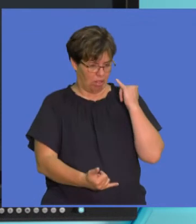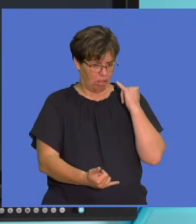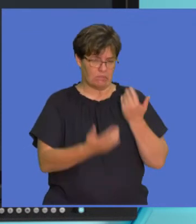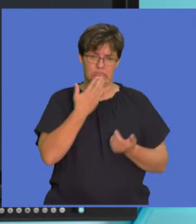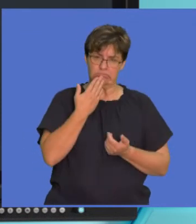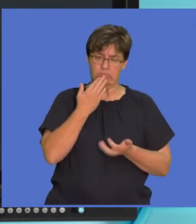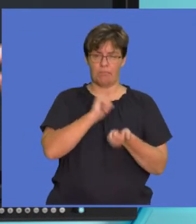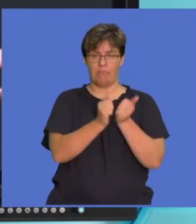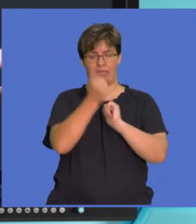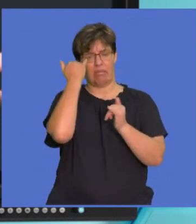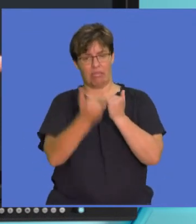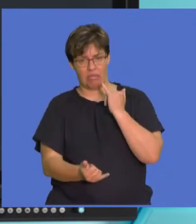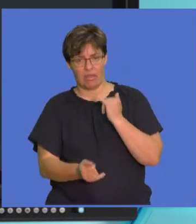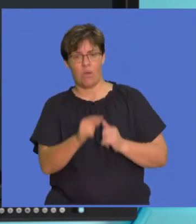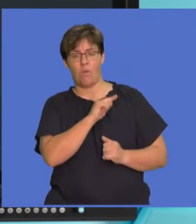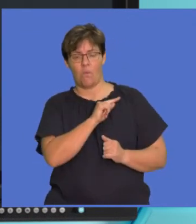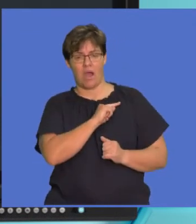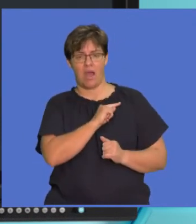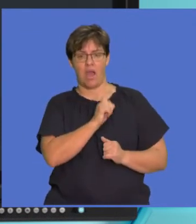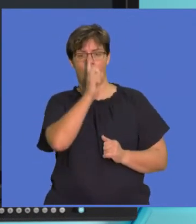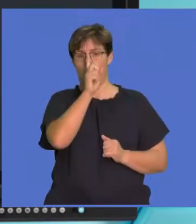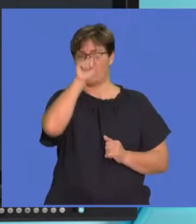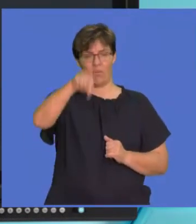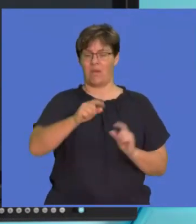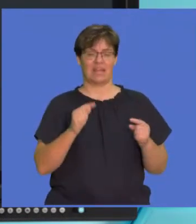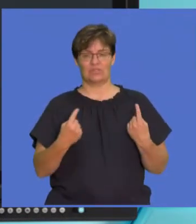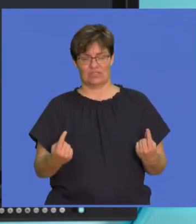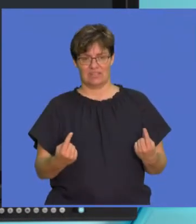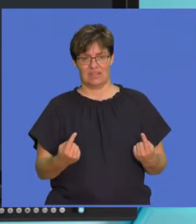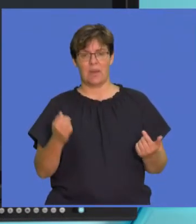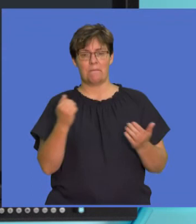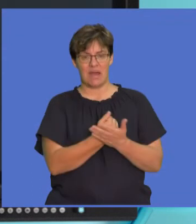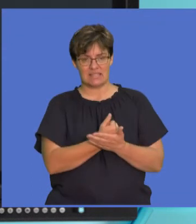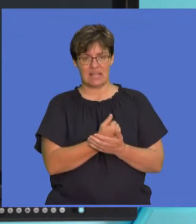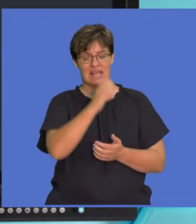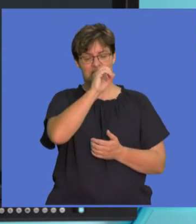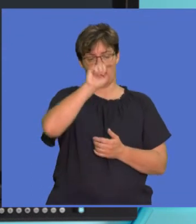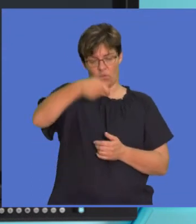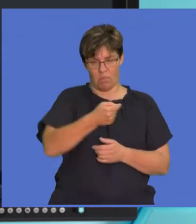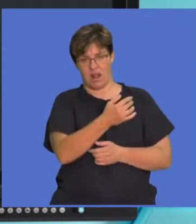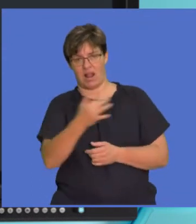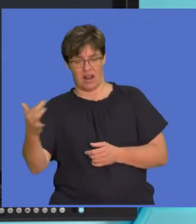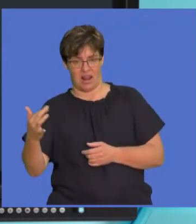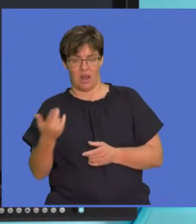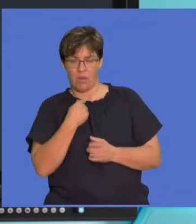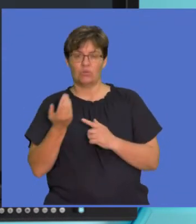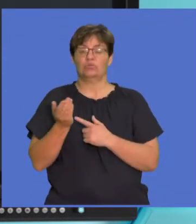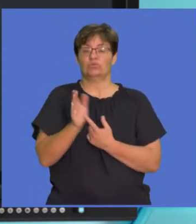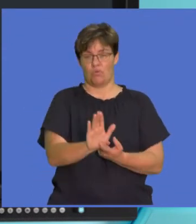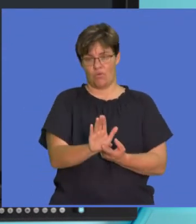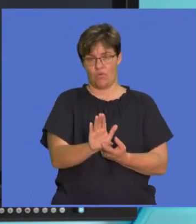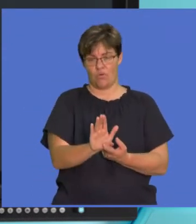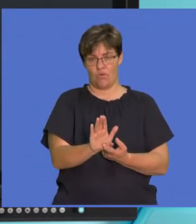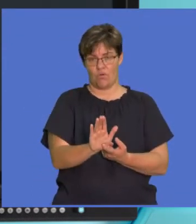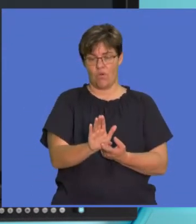to do the other one, it gave me math error. Why? It's because it cannot be 1 comma. It always has to be a 0